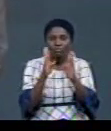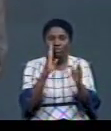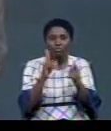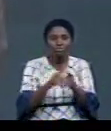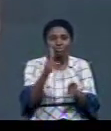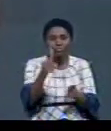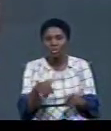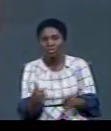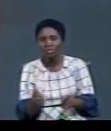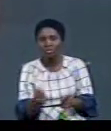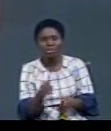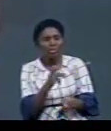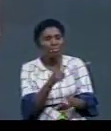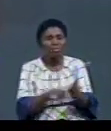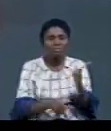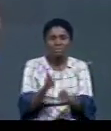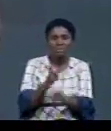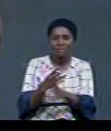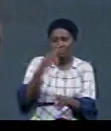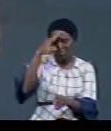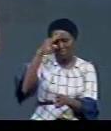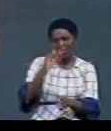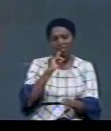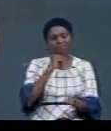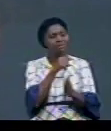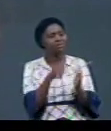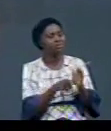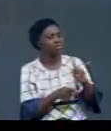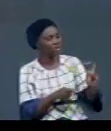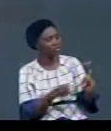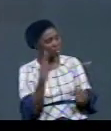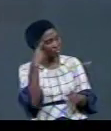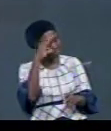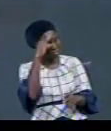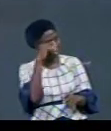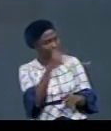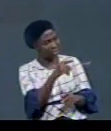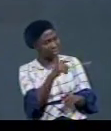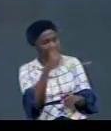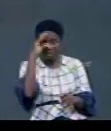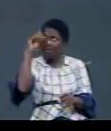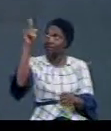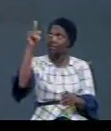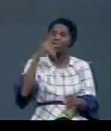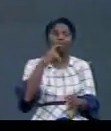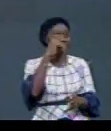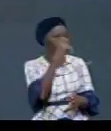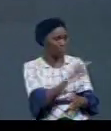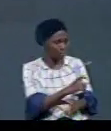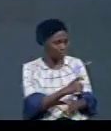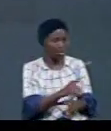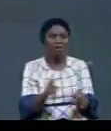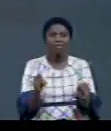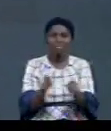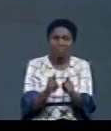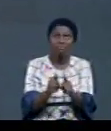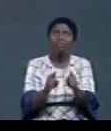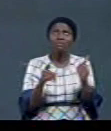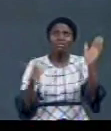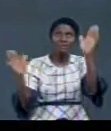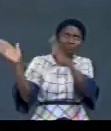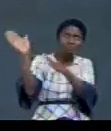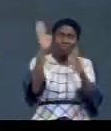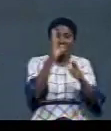manner of man is this? For he commandeth even the winds